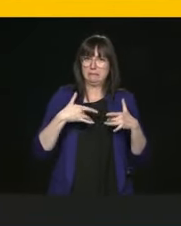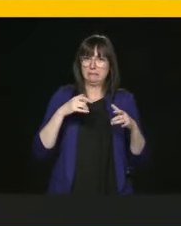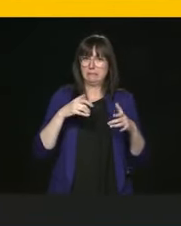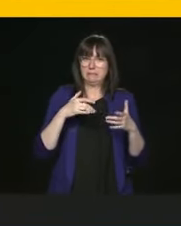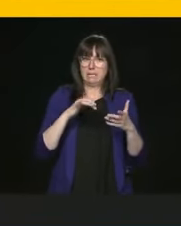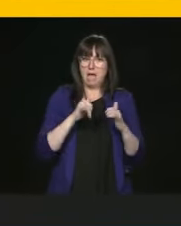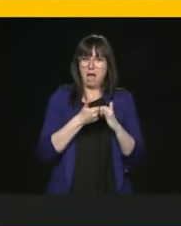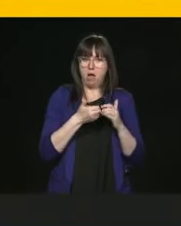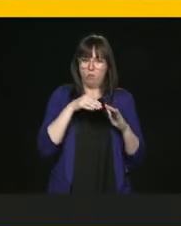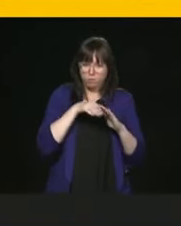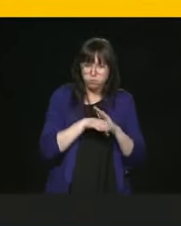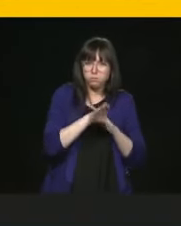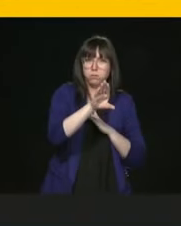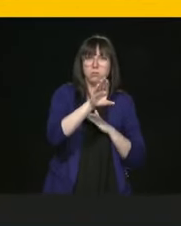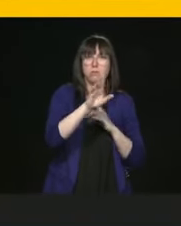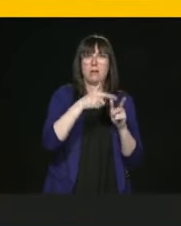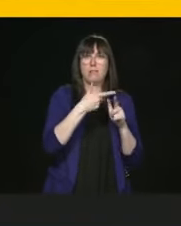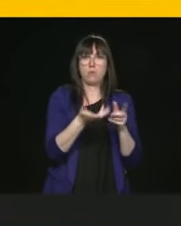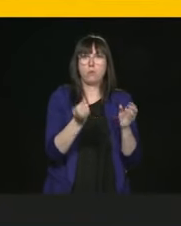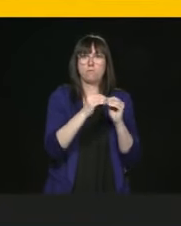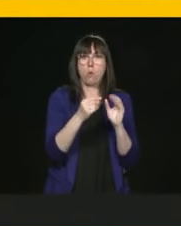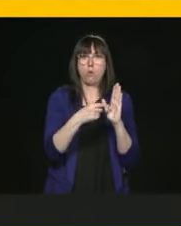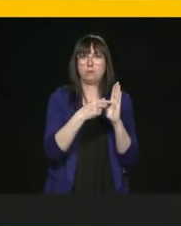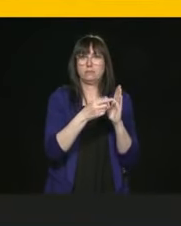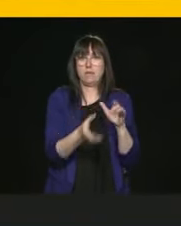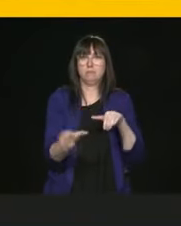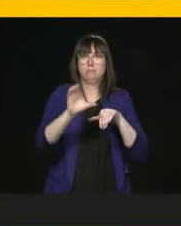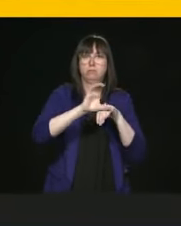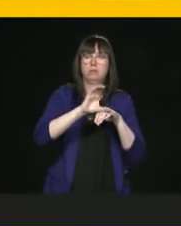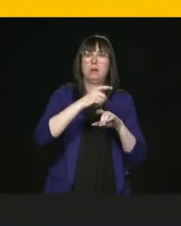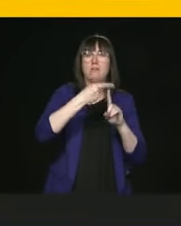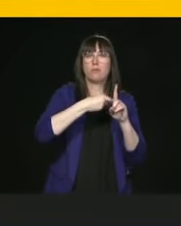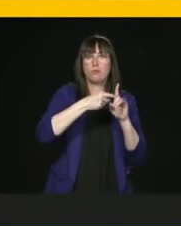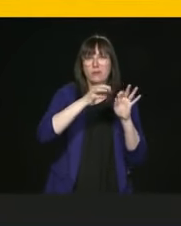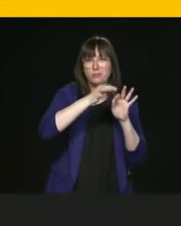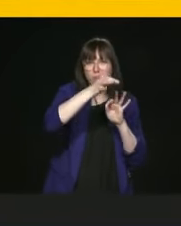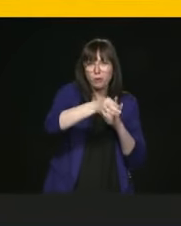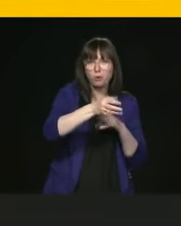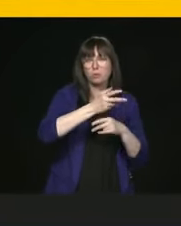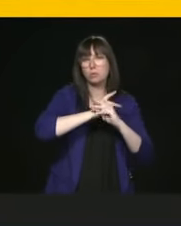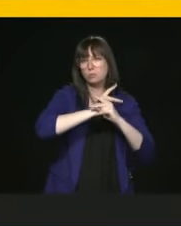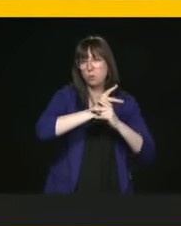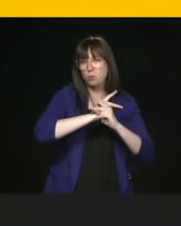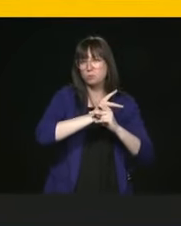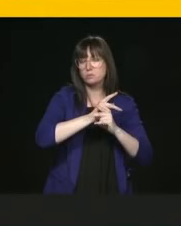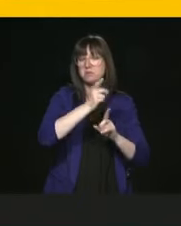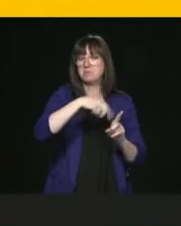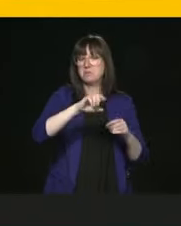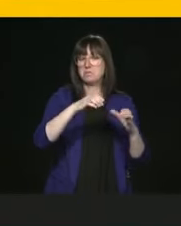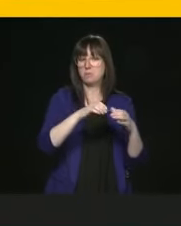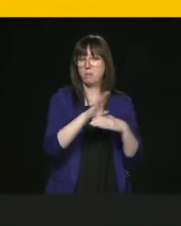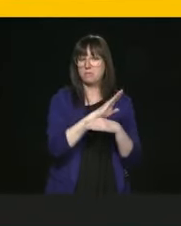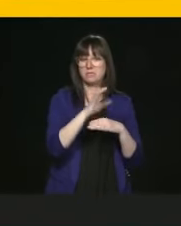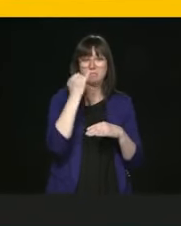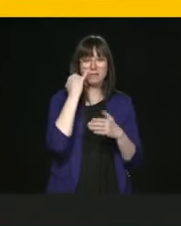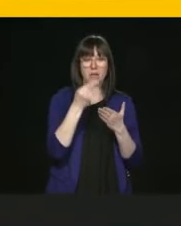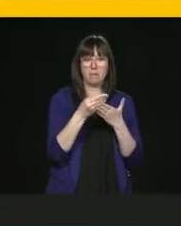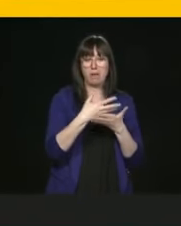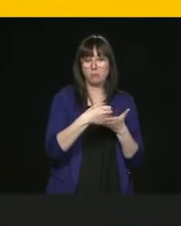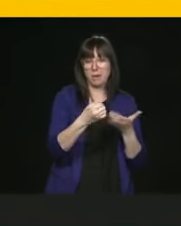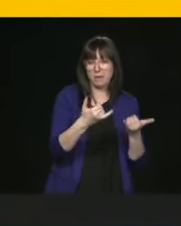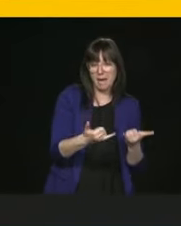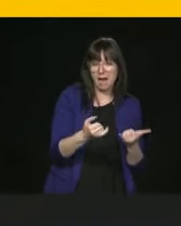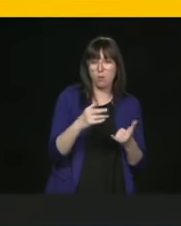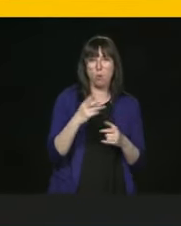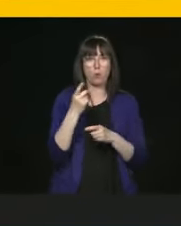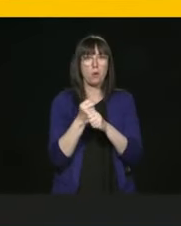this and having enormous debt piled onto them in the form of rent deferrals and loans. The fear is that if they're either going to run out of money now or a year down the road, these businesses